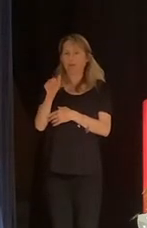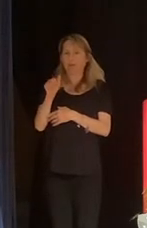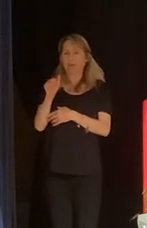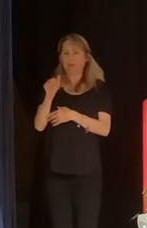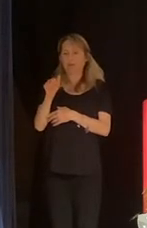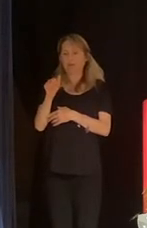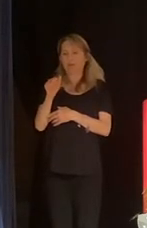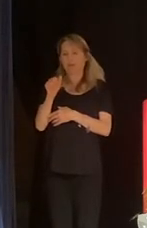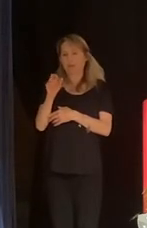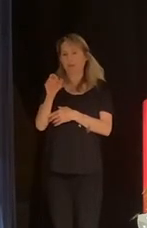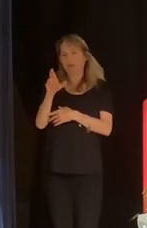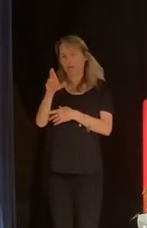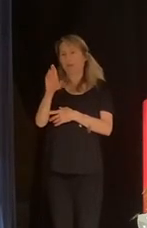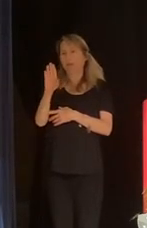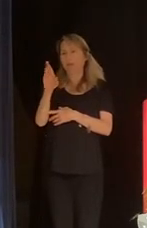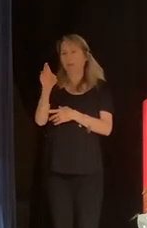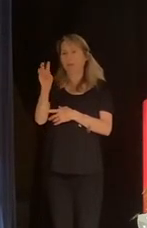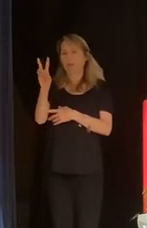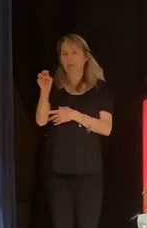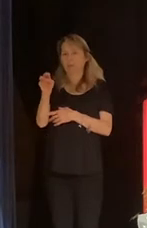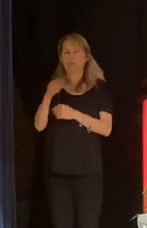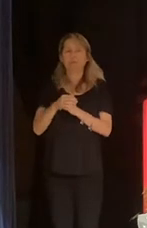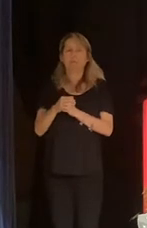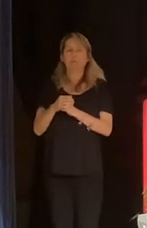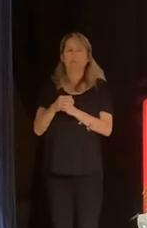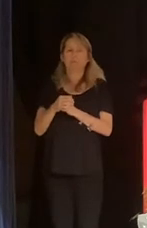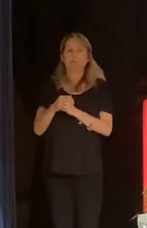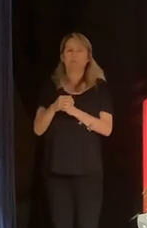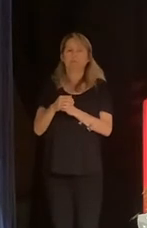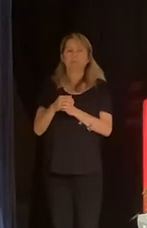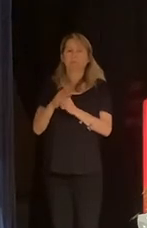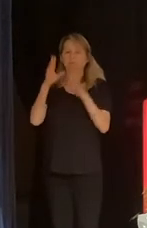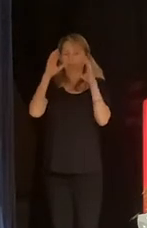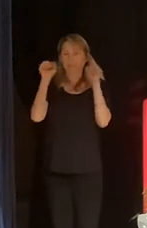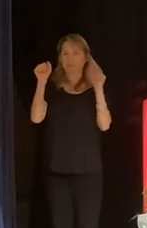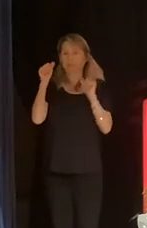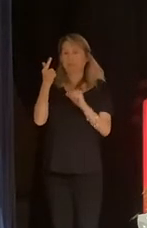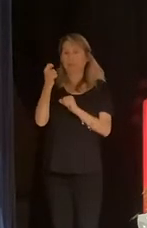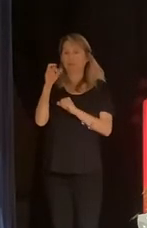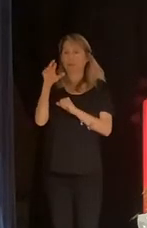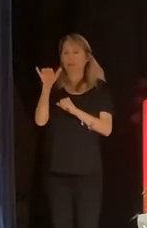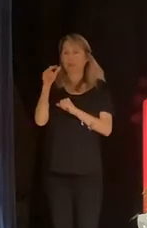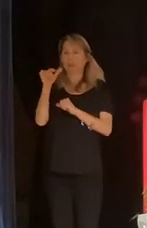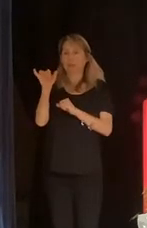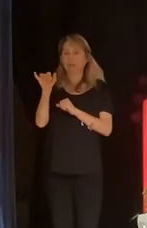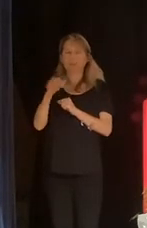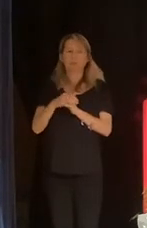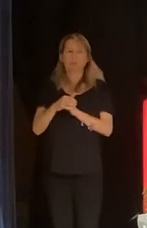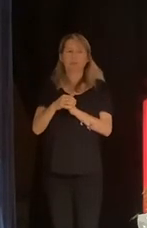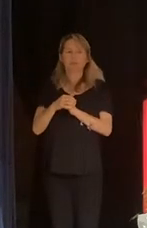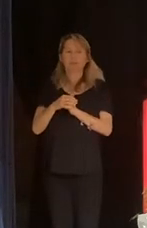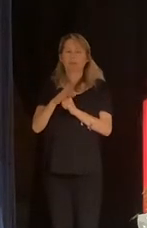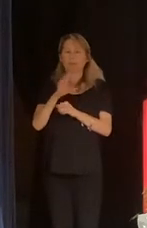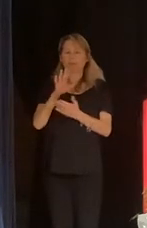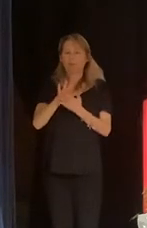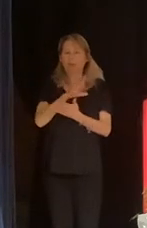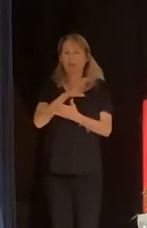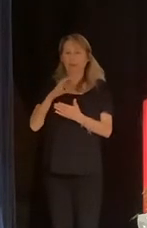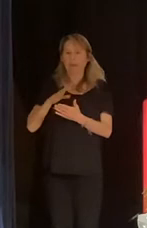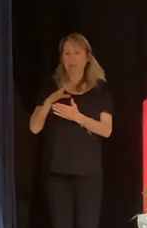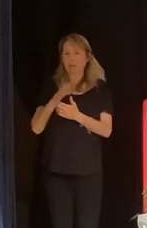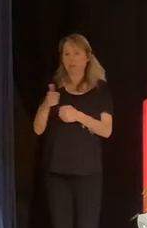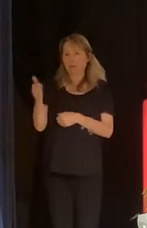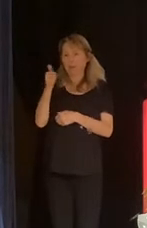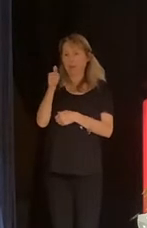Superintendent Dominic Georgie, our school council chair, Ms.